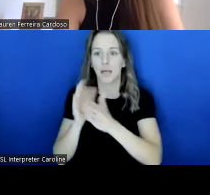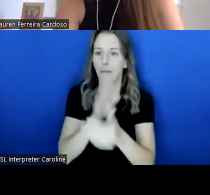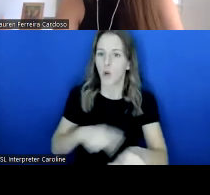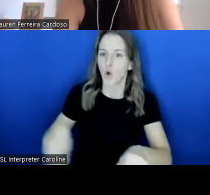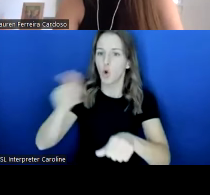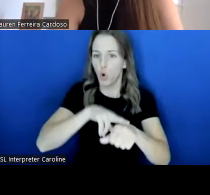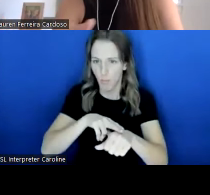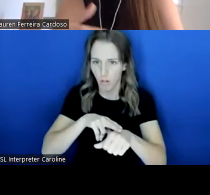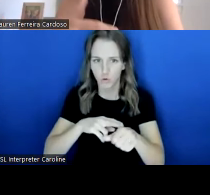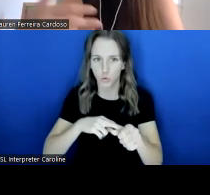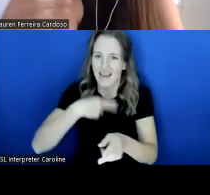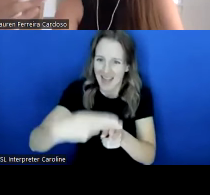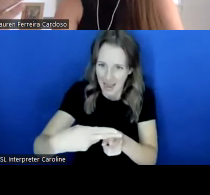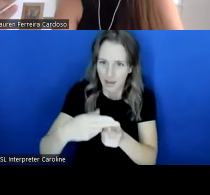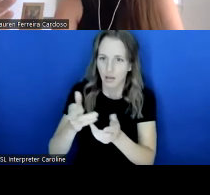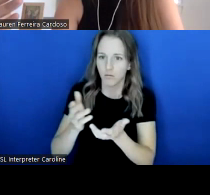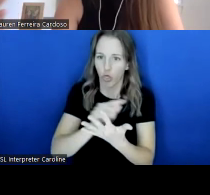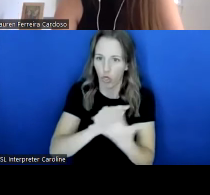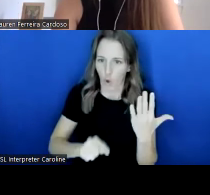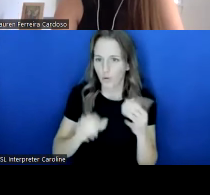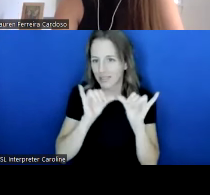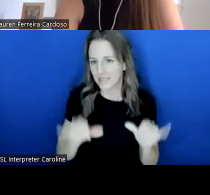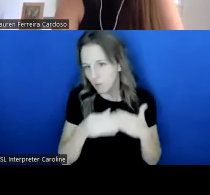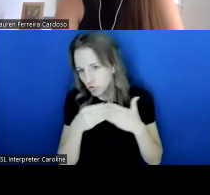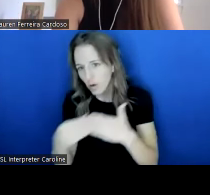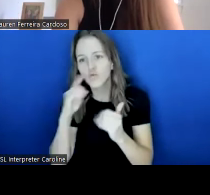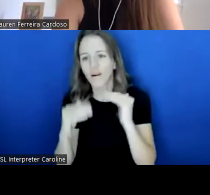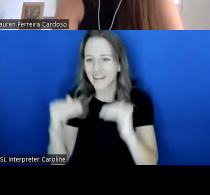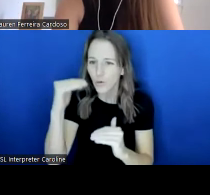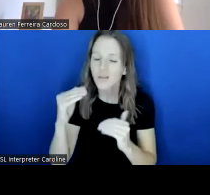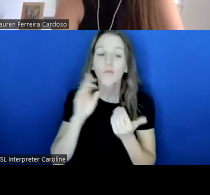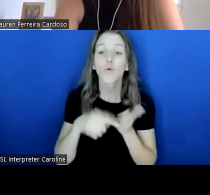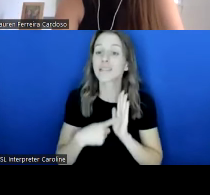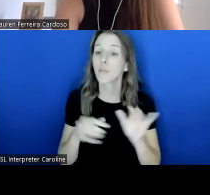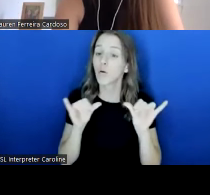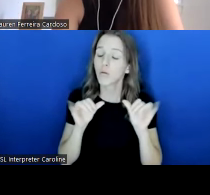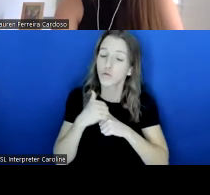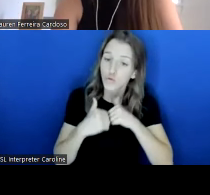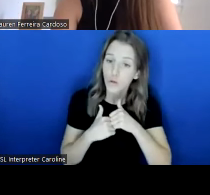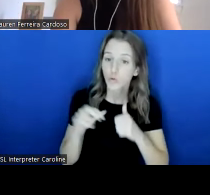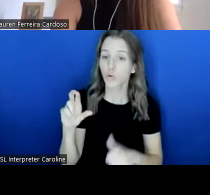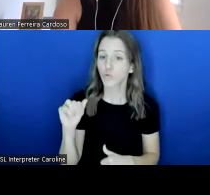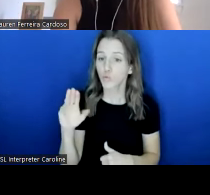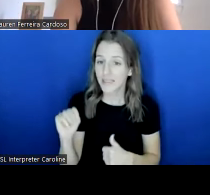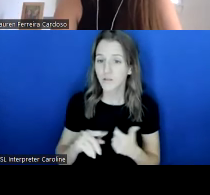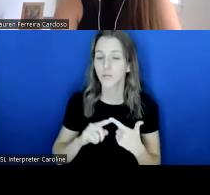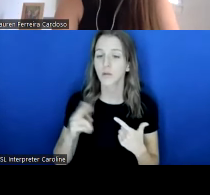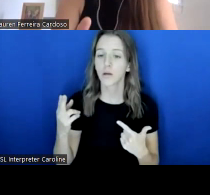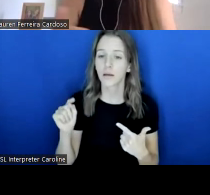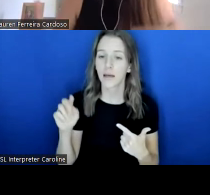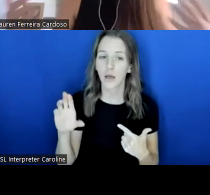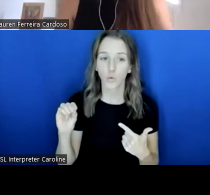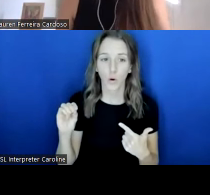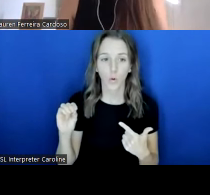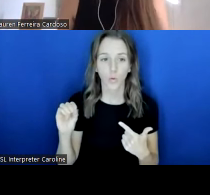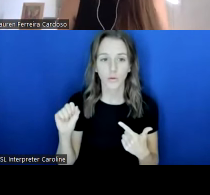systemic drivers of inequities. For example, we talk a lot about structural racism, heterosexism, and ableism as health priorities. And because